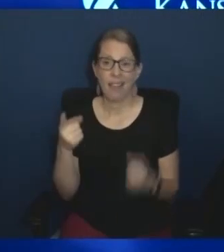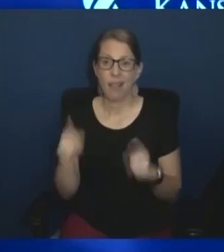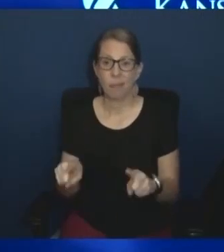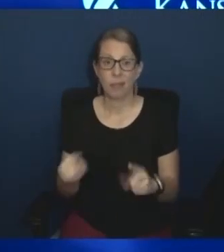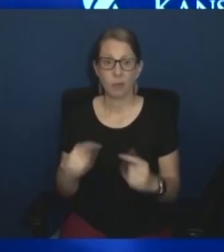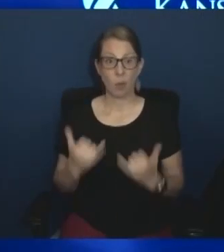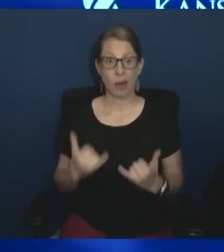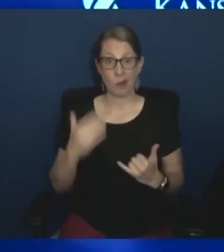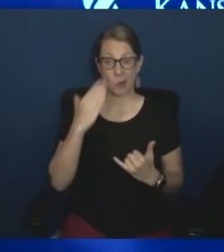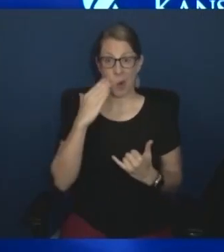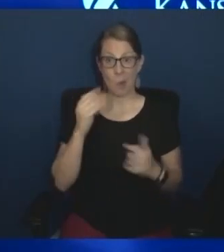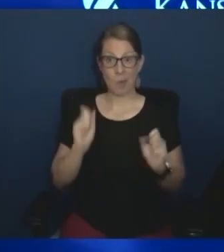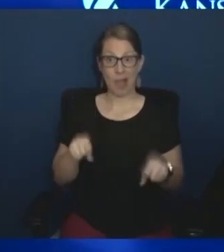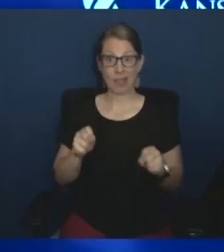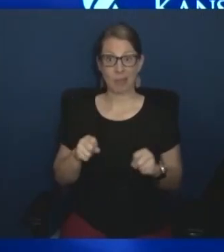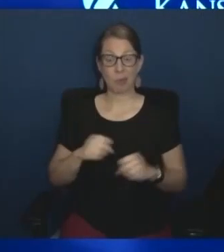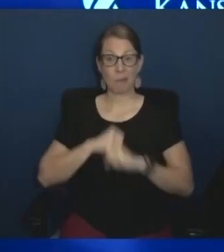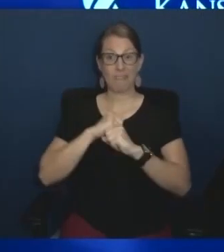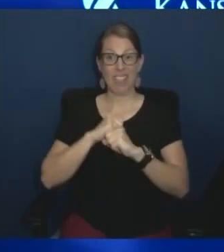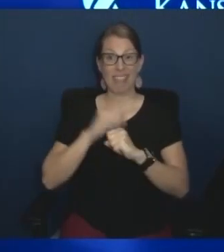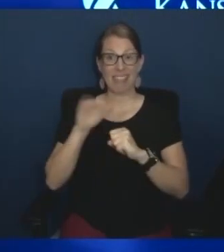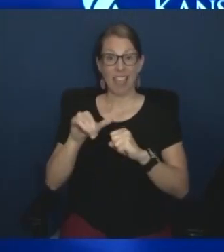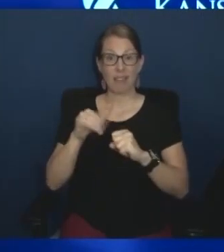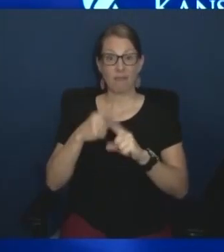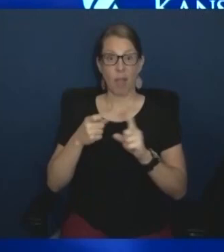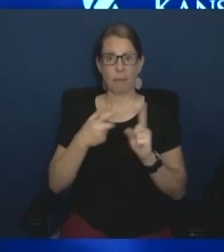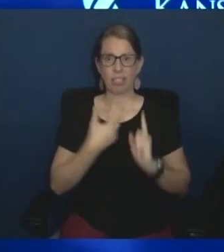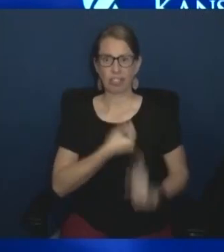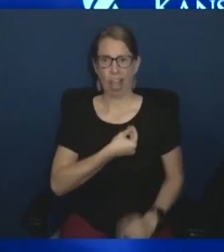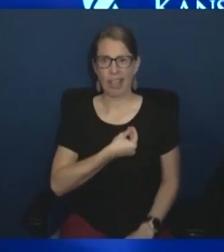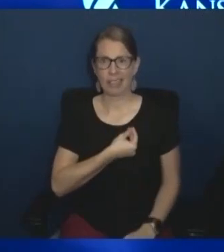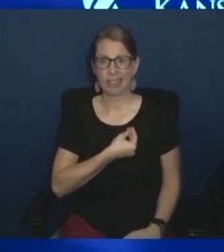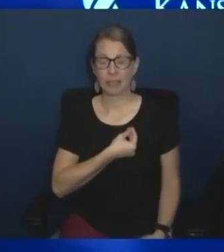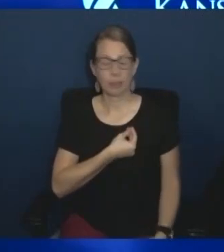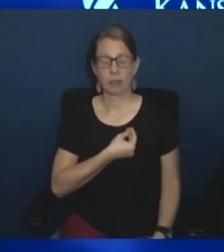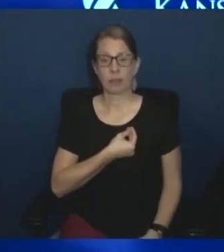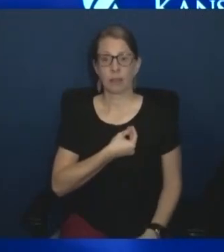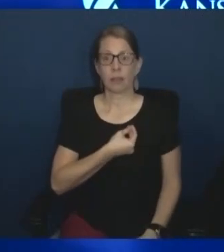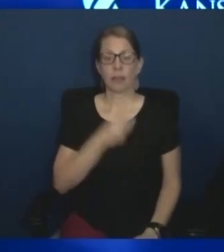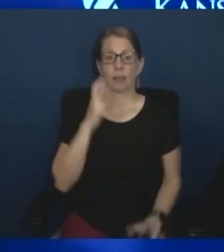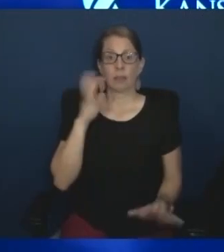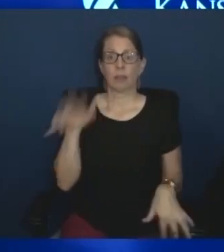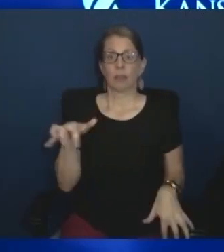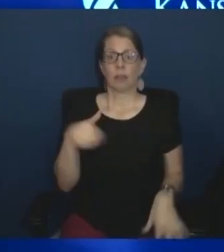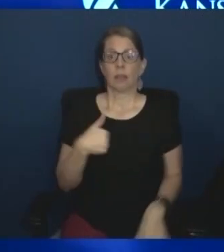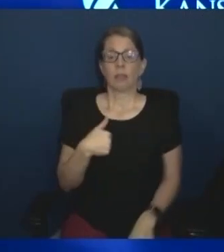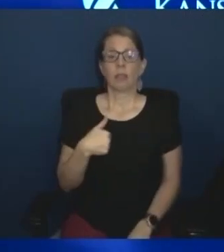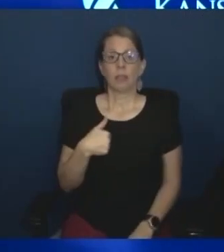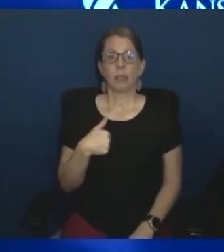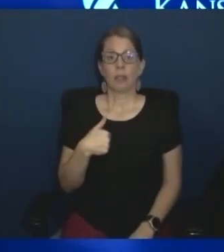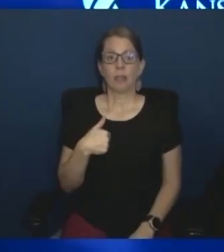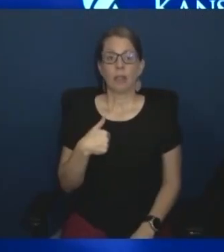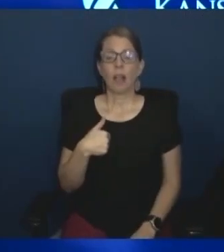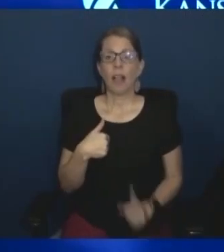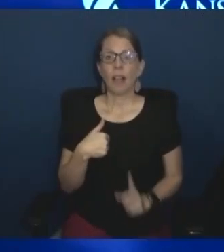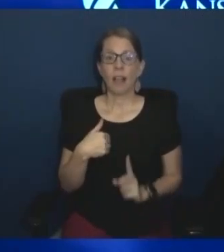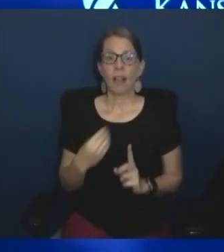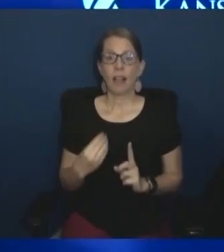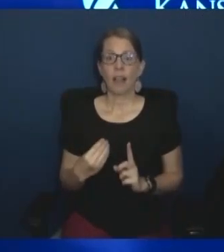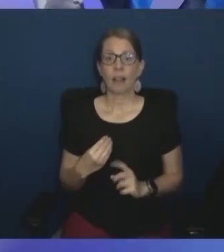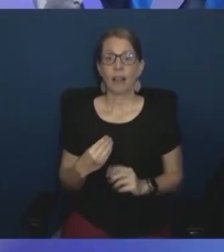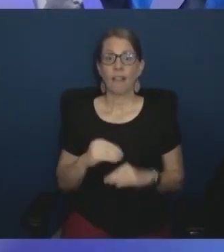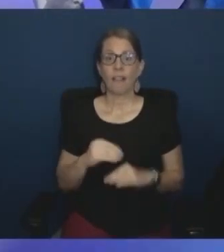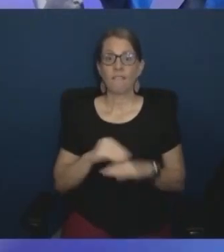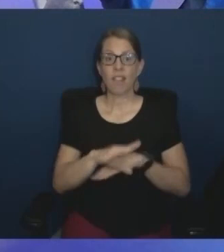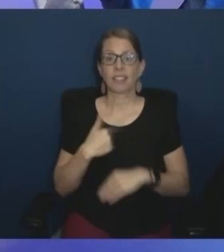could possibly prevent that just from a shot is what really, I think, affects a lot of us emotionally. If they could